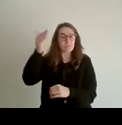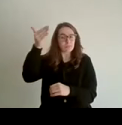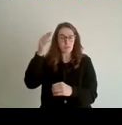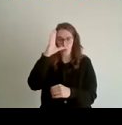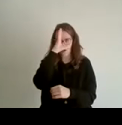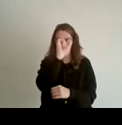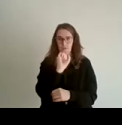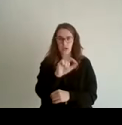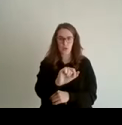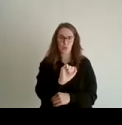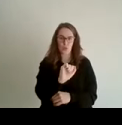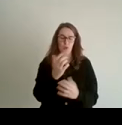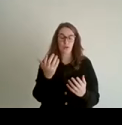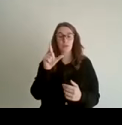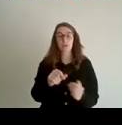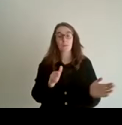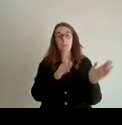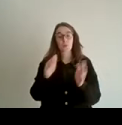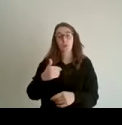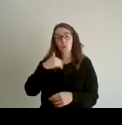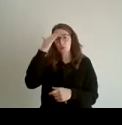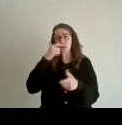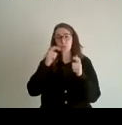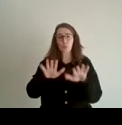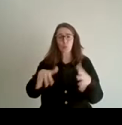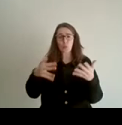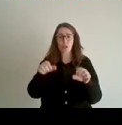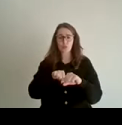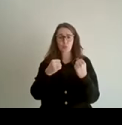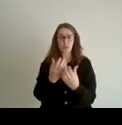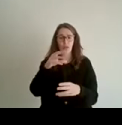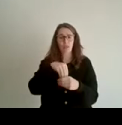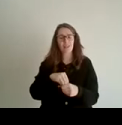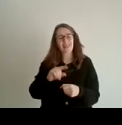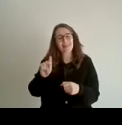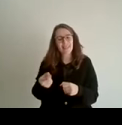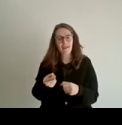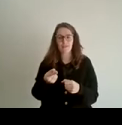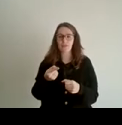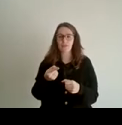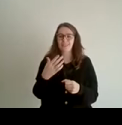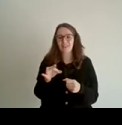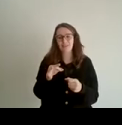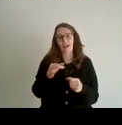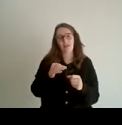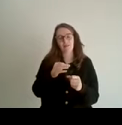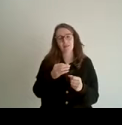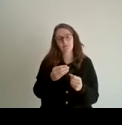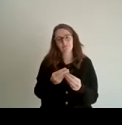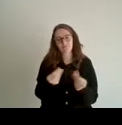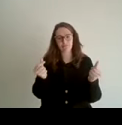actor in society is obligated to make their environment as inclusive as possible.